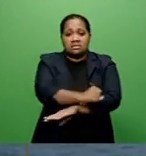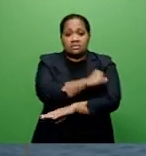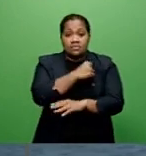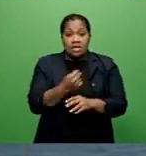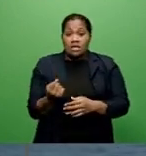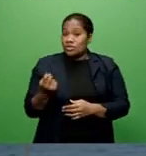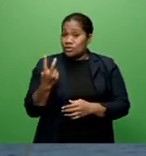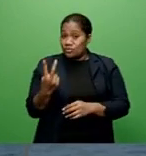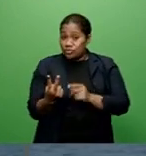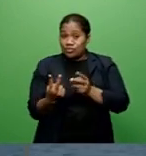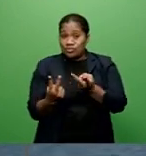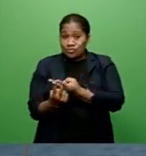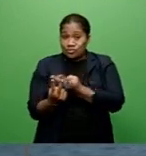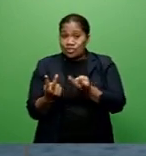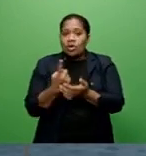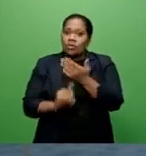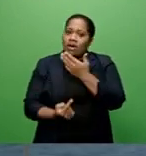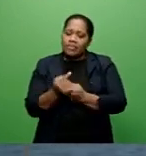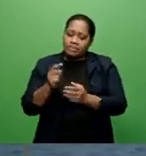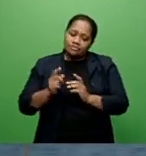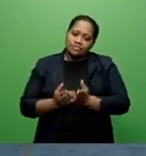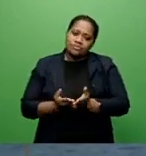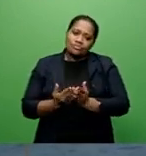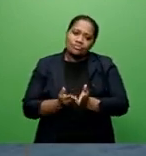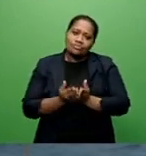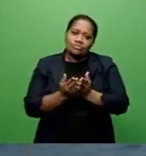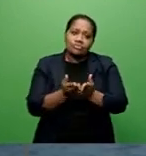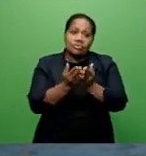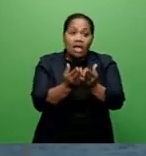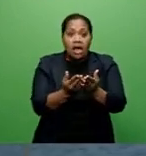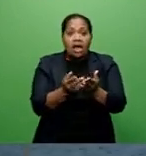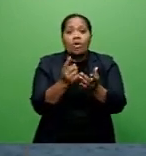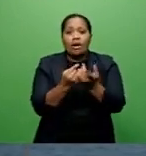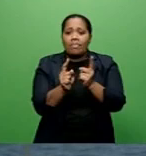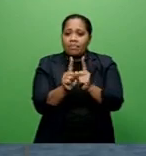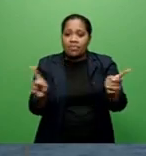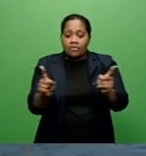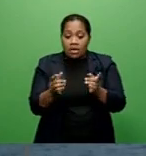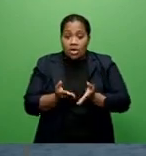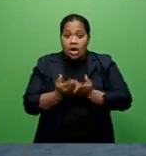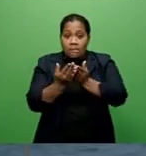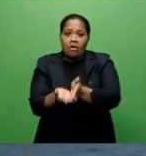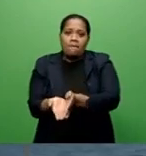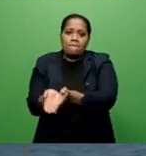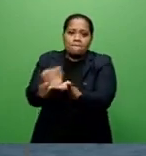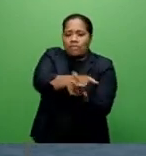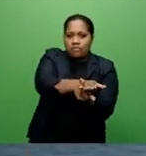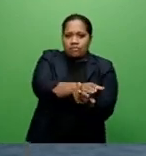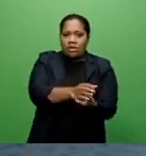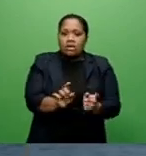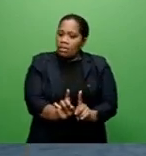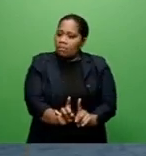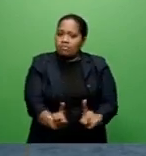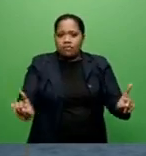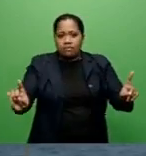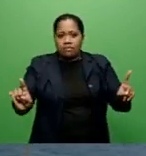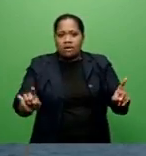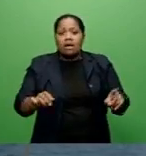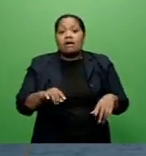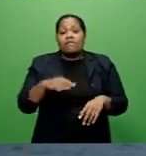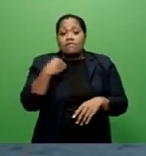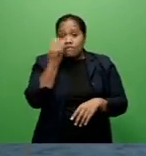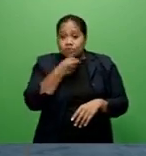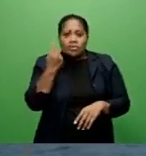fishing trip and were separated from each other when their boat capsized, forcing them to go days without food and water.